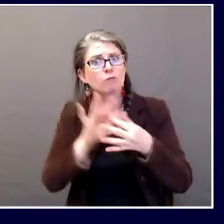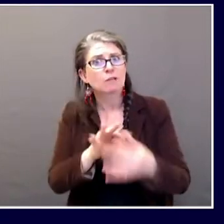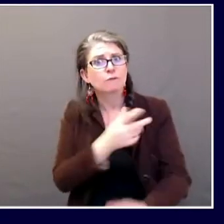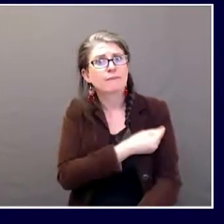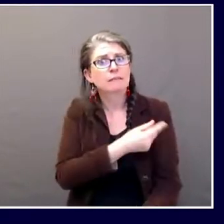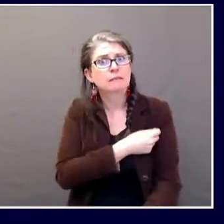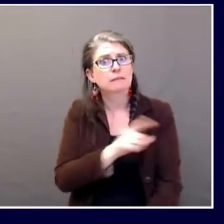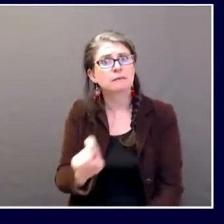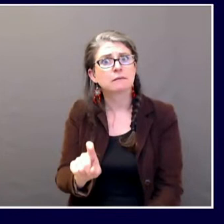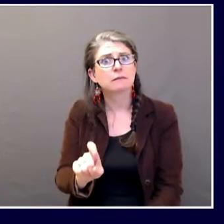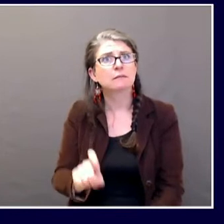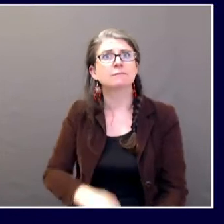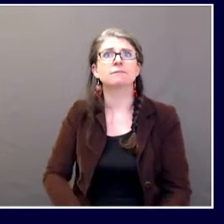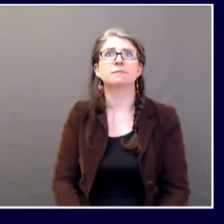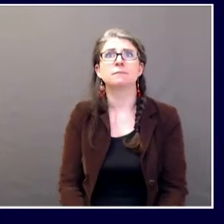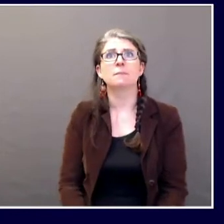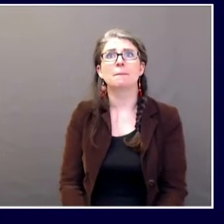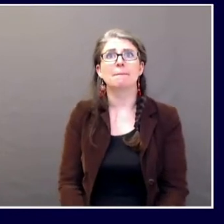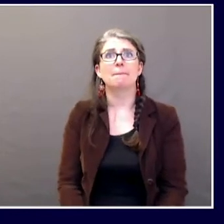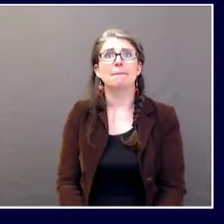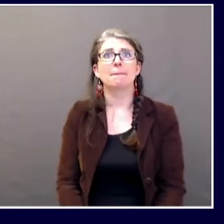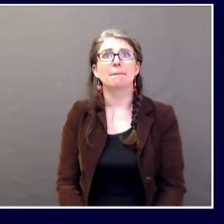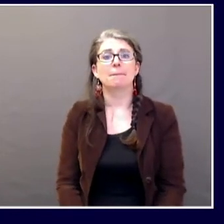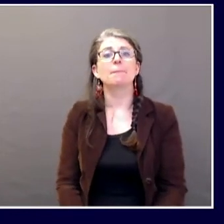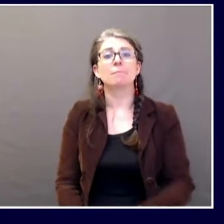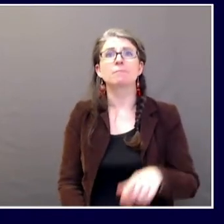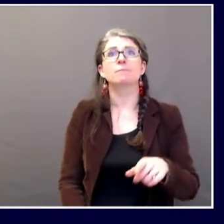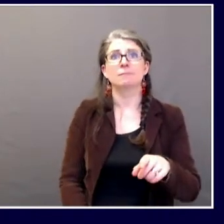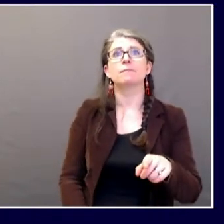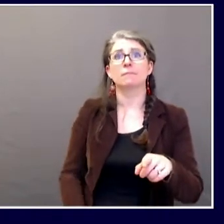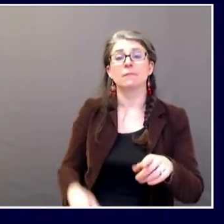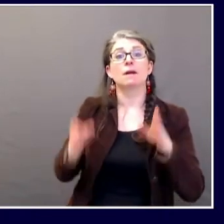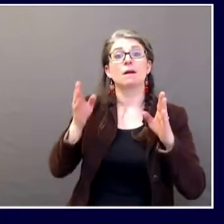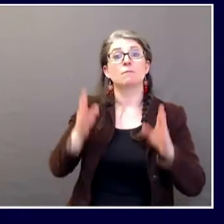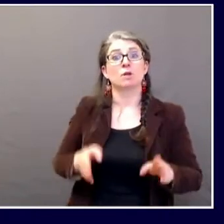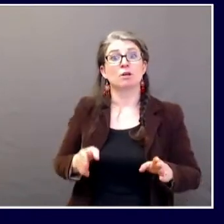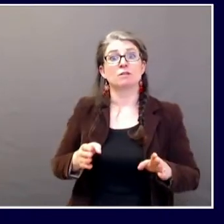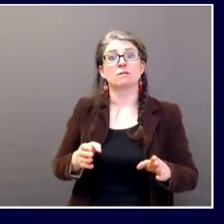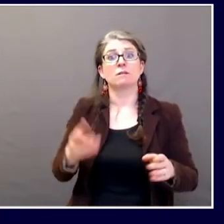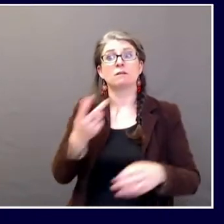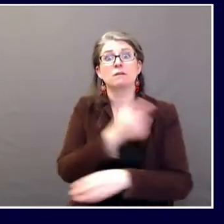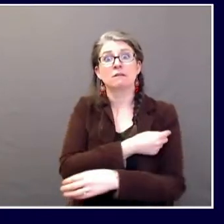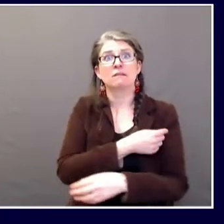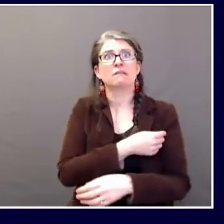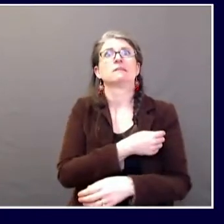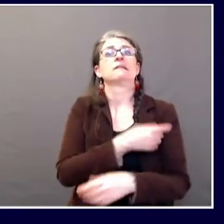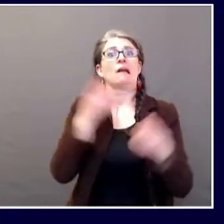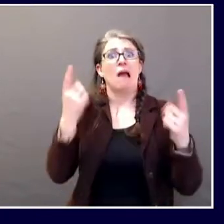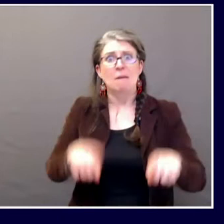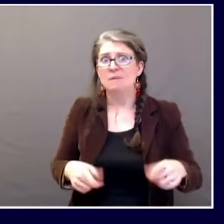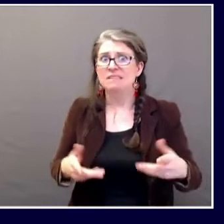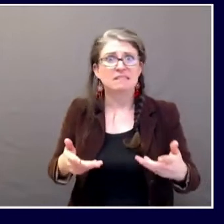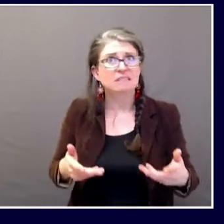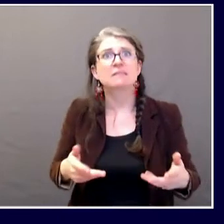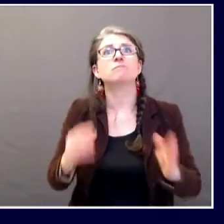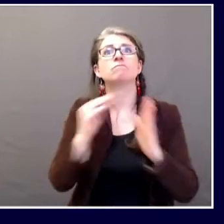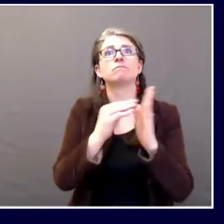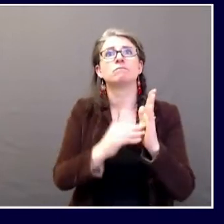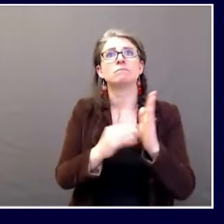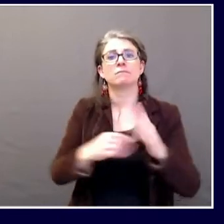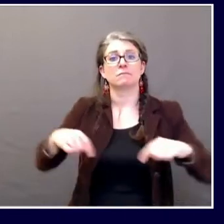goes directly to the US CDC. The Maine CDC is not involved in compiling, receiving, or analyzing those